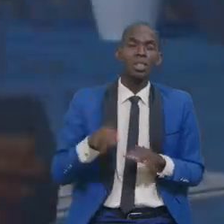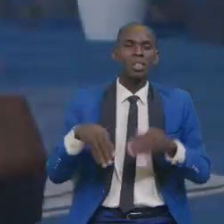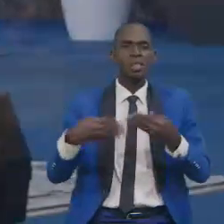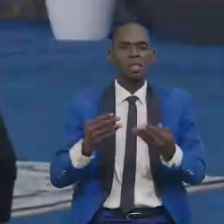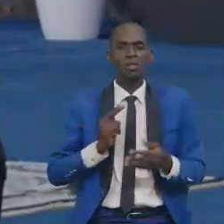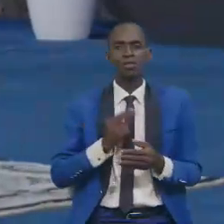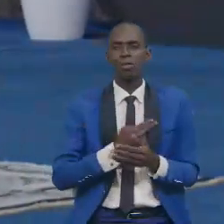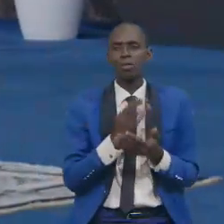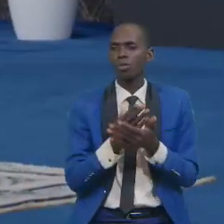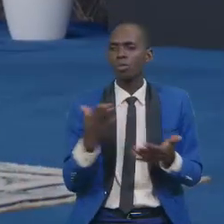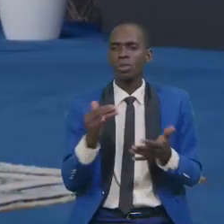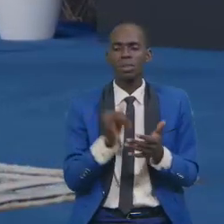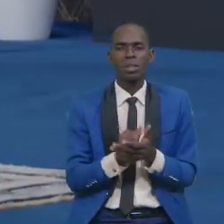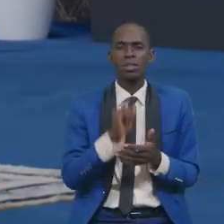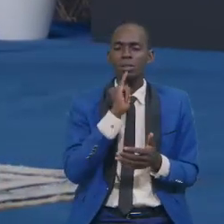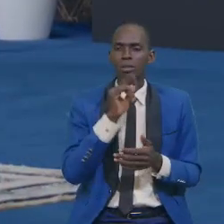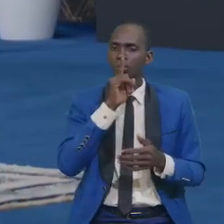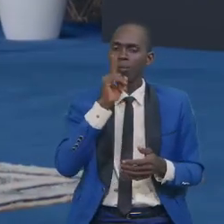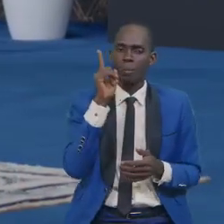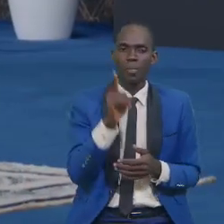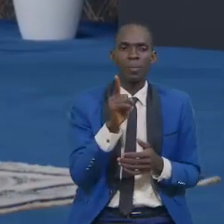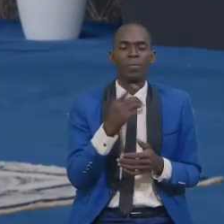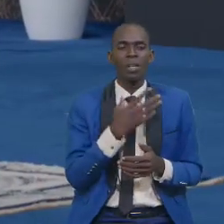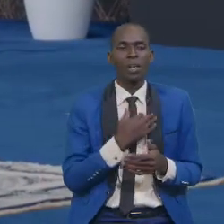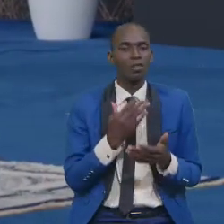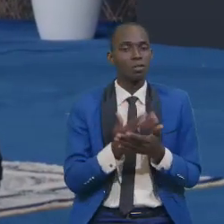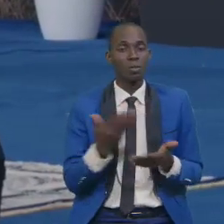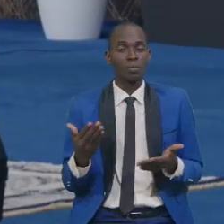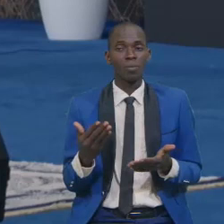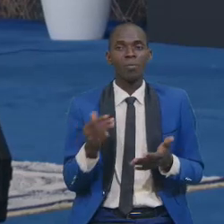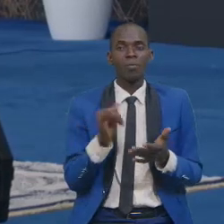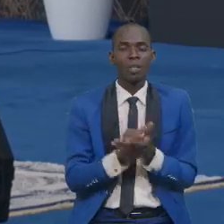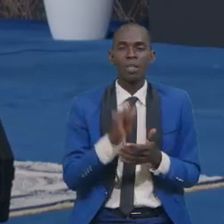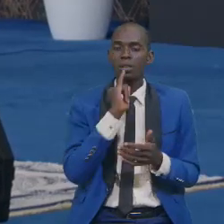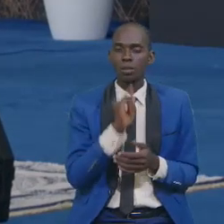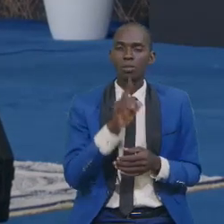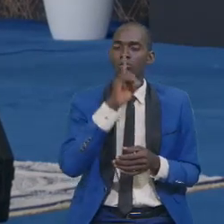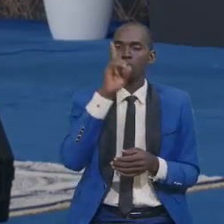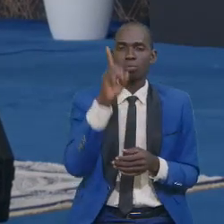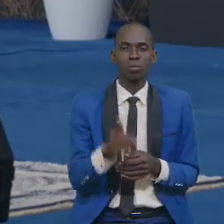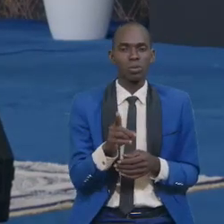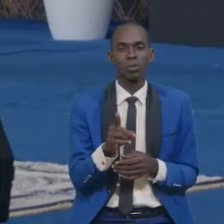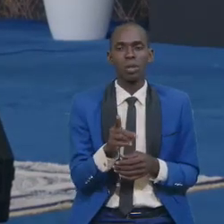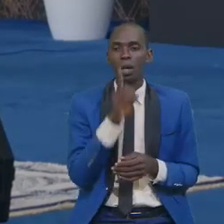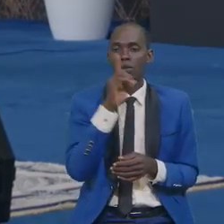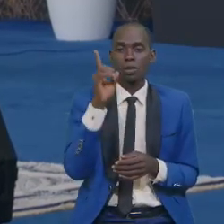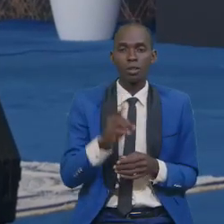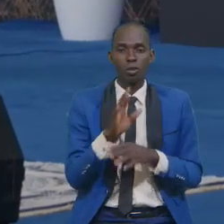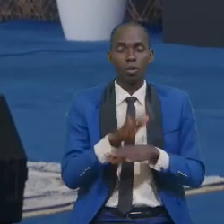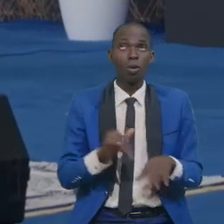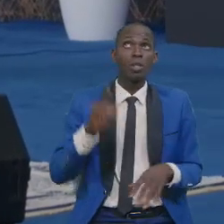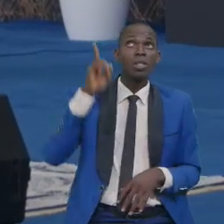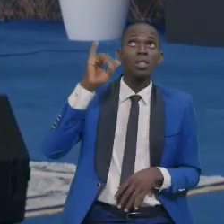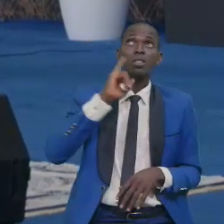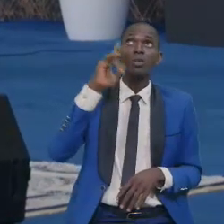that is certain and something in that is sure a certain call he is the one